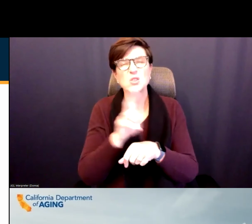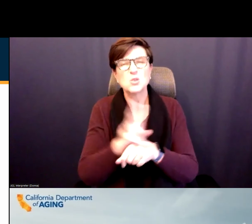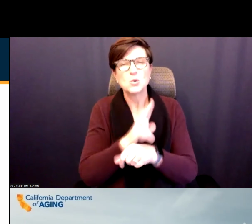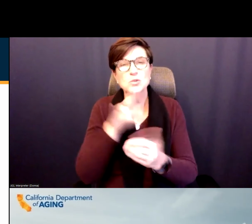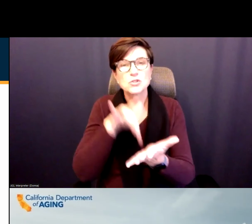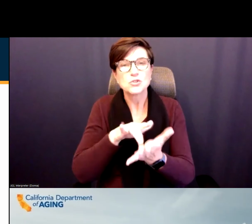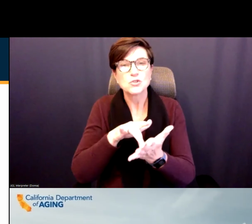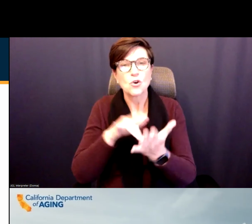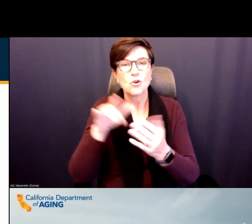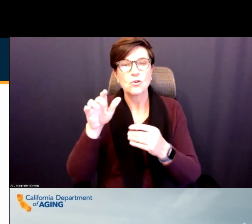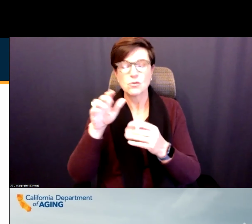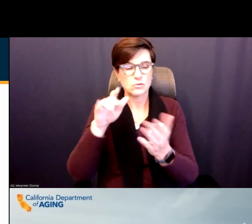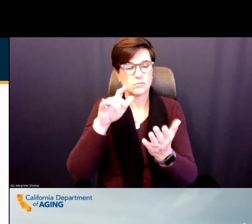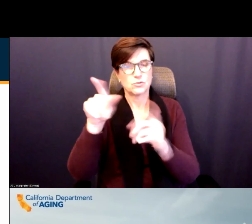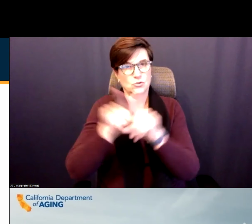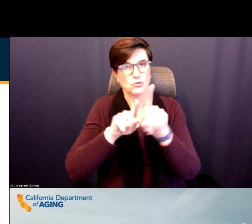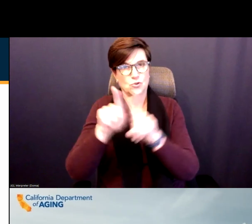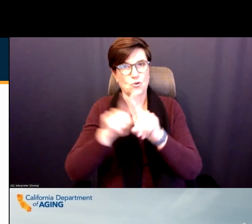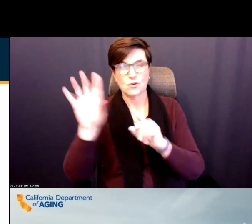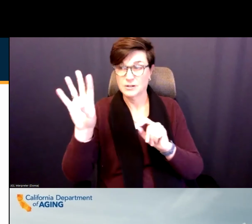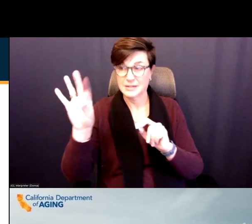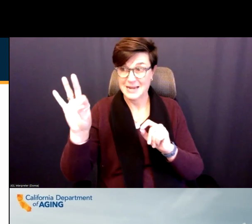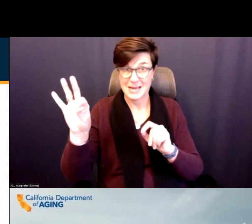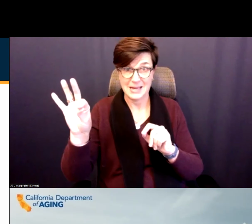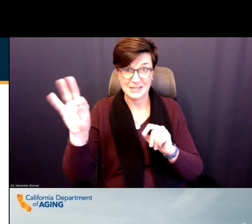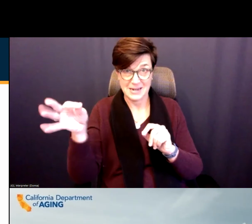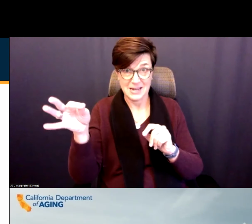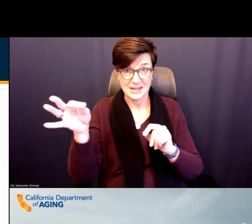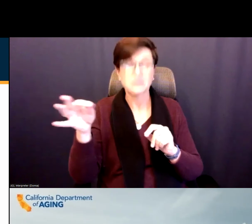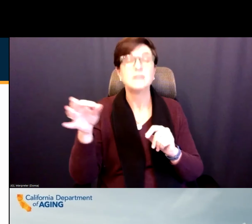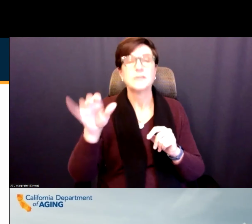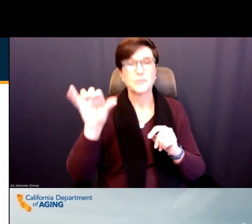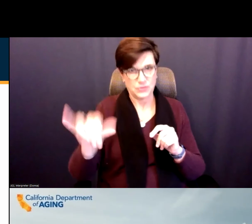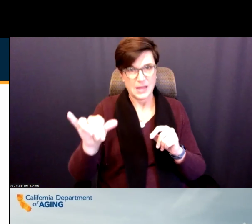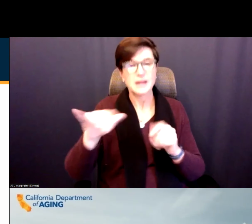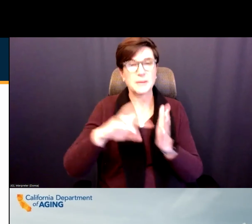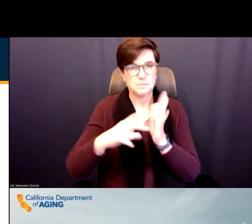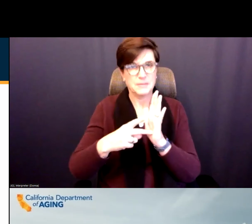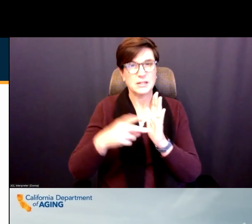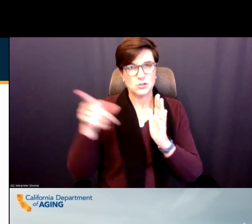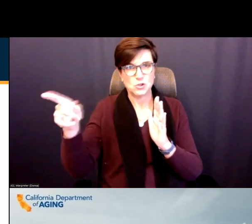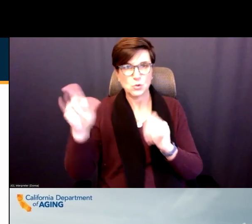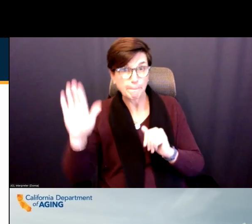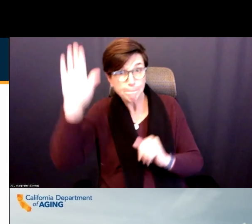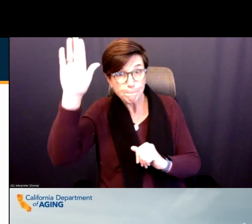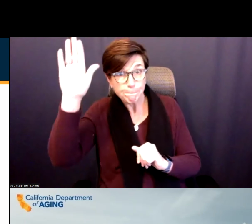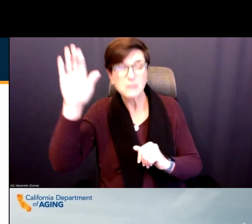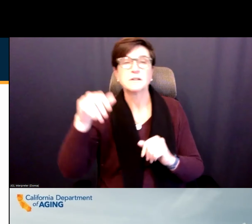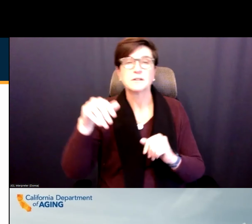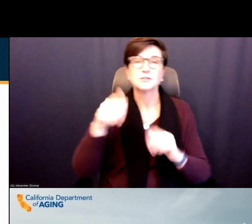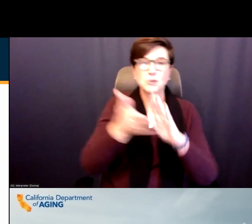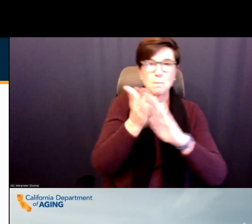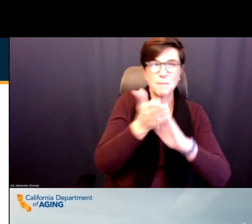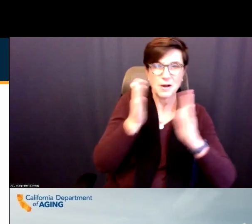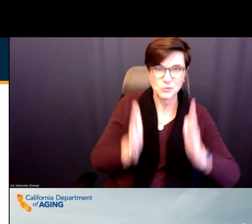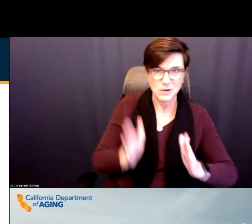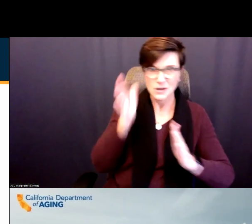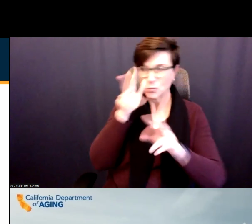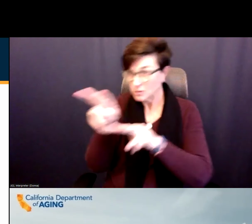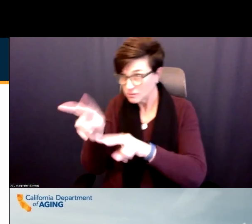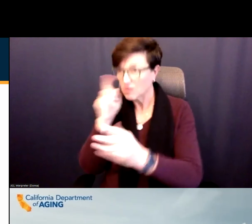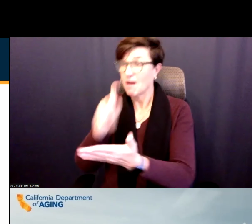queue, and we'll call out the last 4 digits of your phone number to unmute your line and allow you to make your comments.